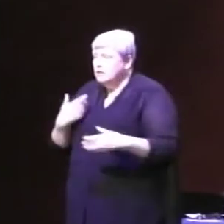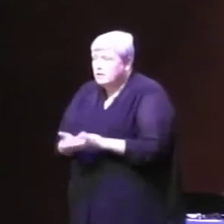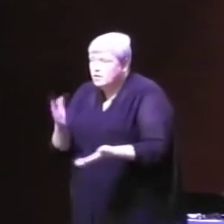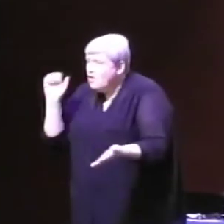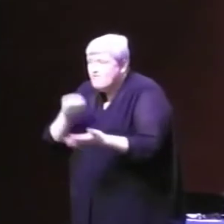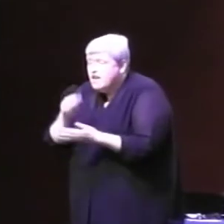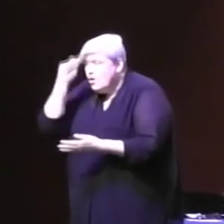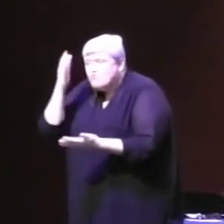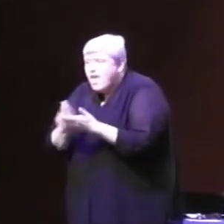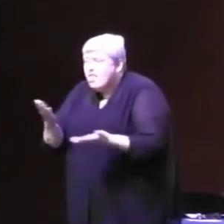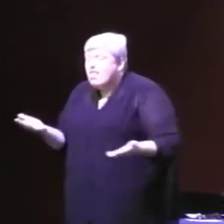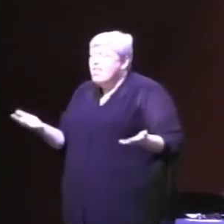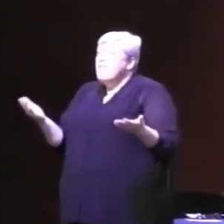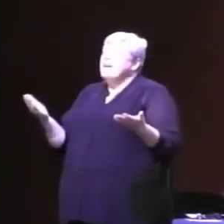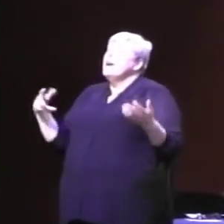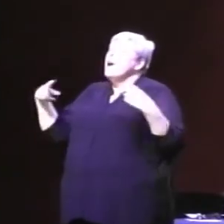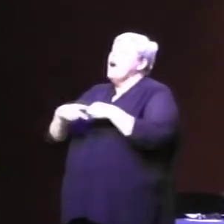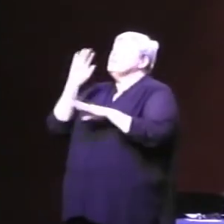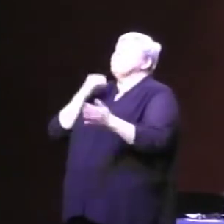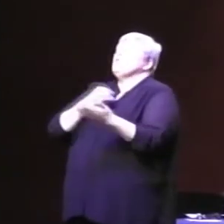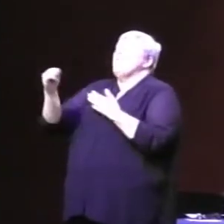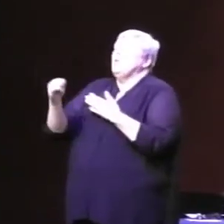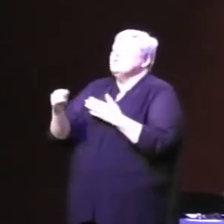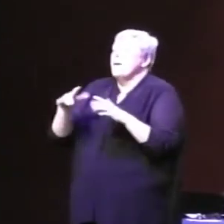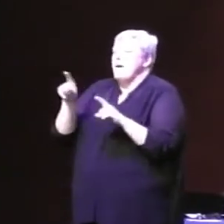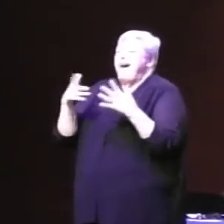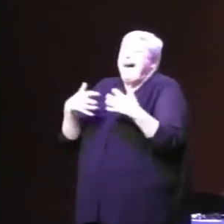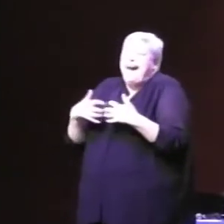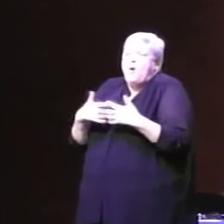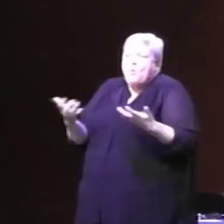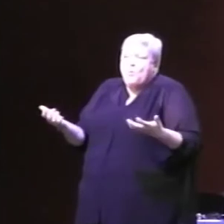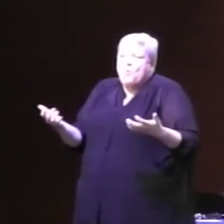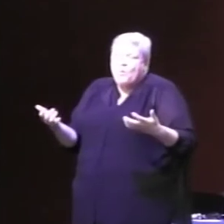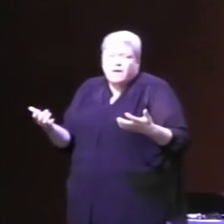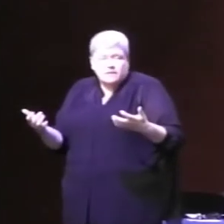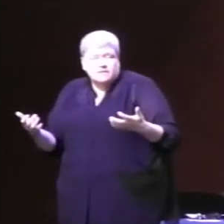must be opposed. But how should they be opposed? Well, it